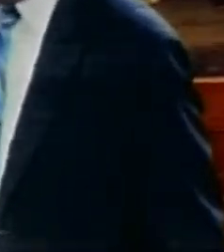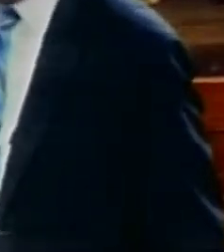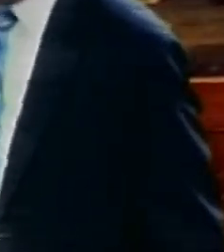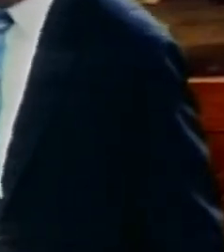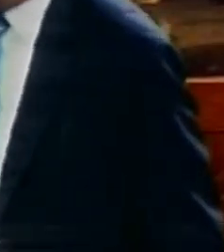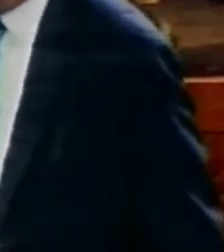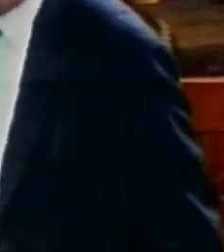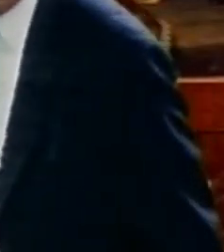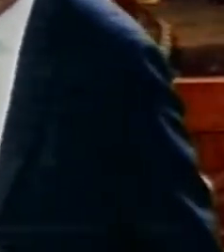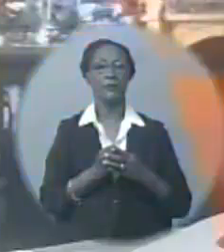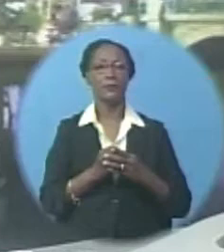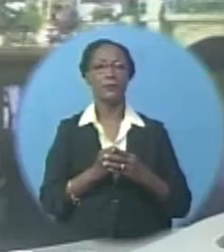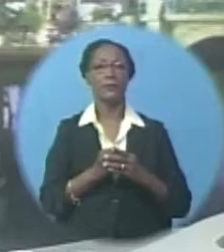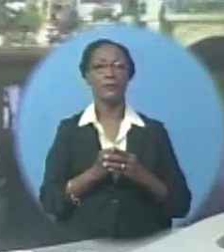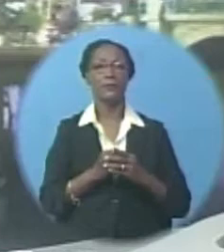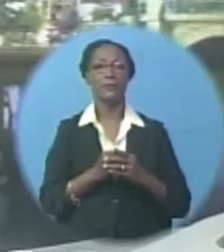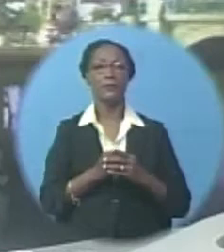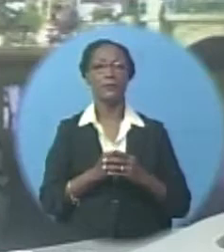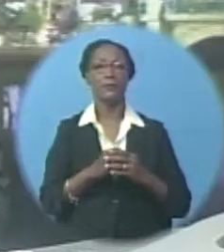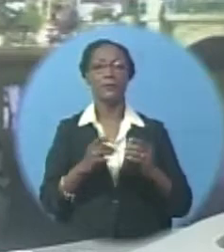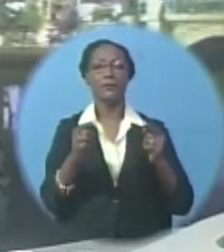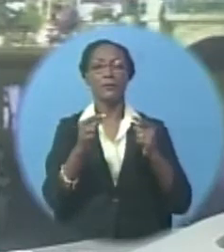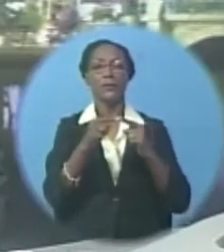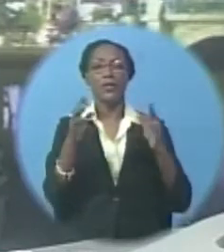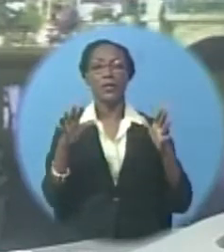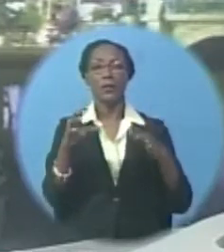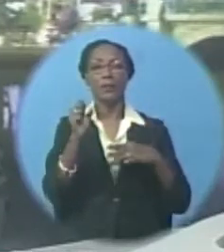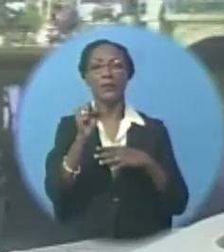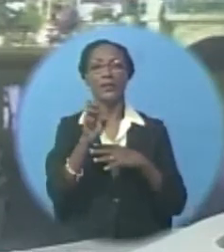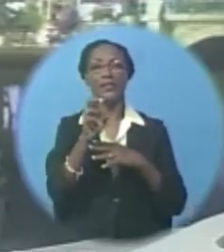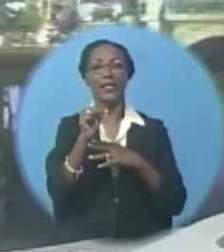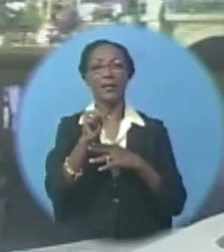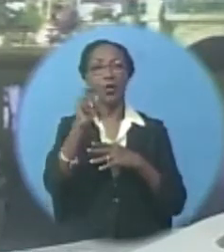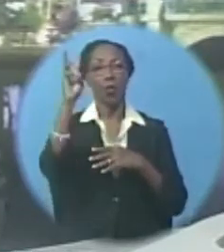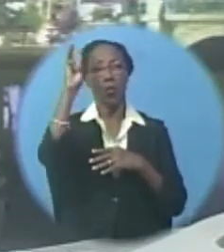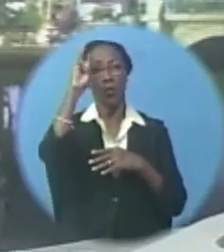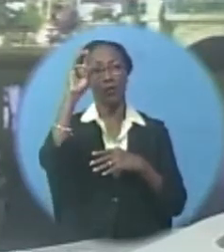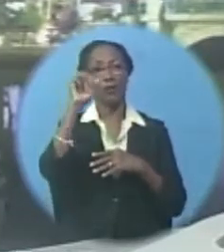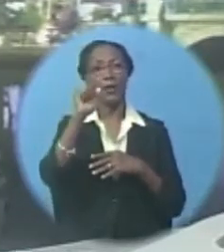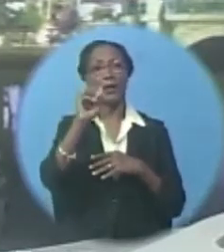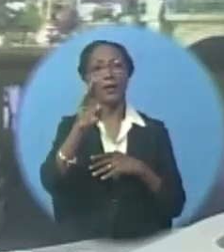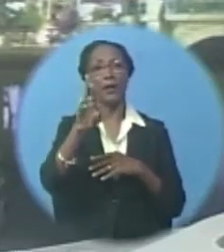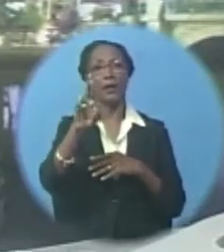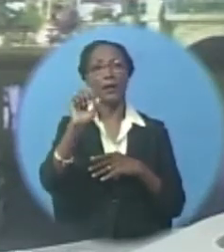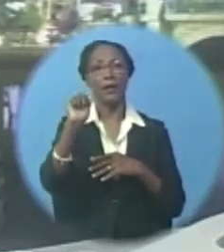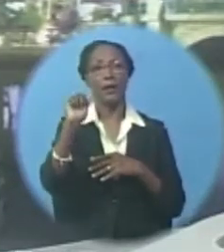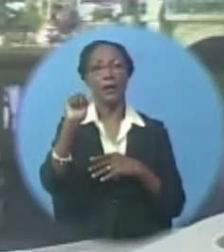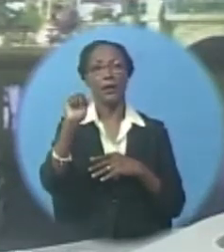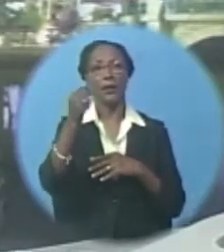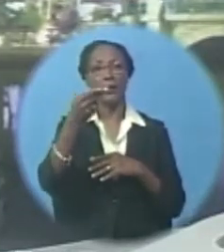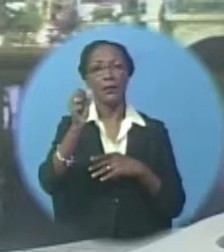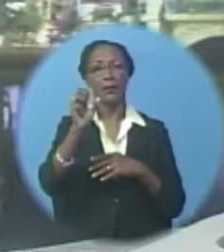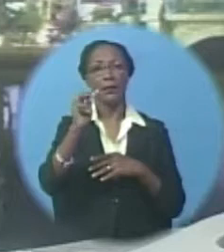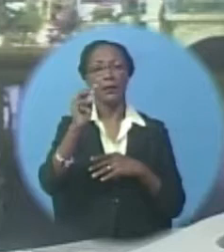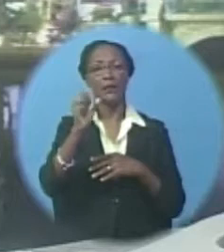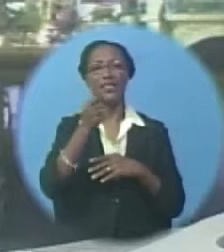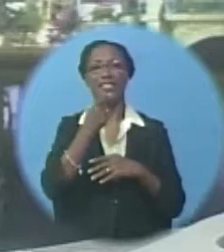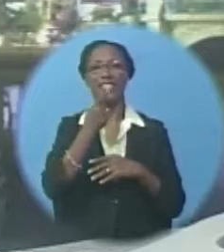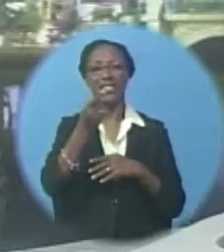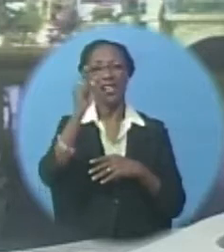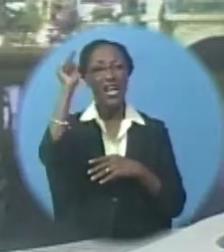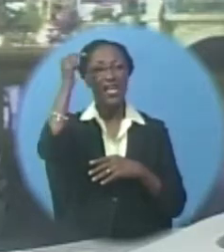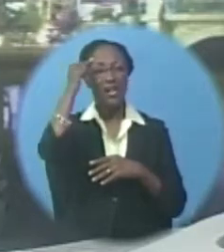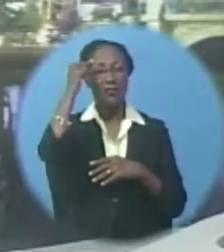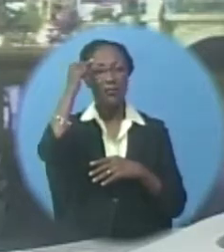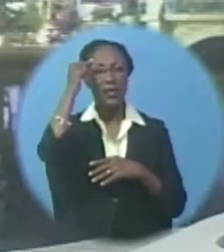local currency. Opposition Senator Wilfred Abrams says government is caught up in a vicious cycle of borrowing